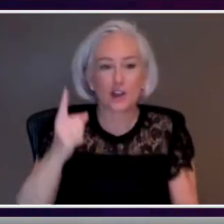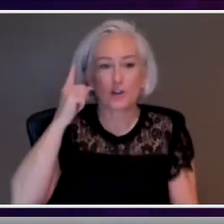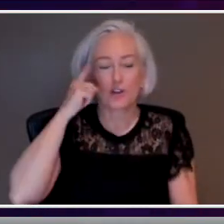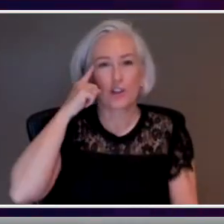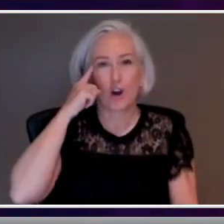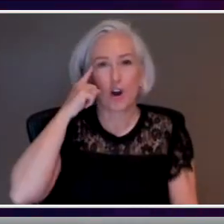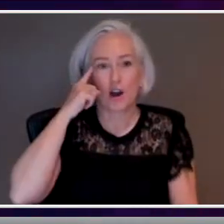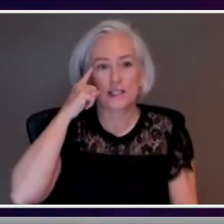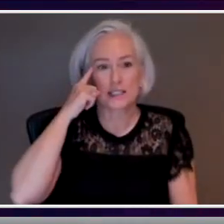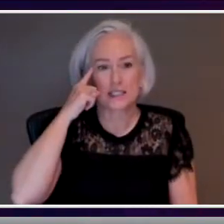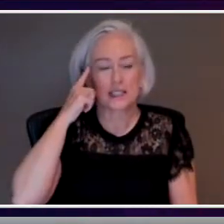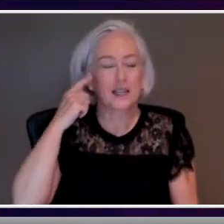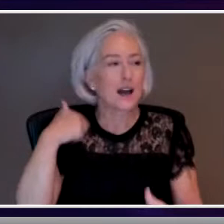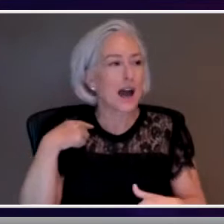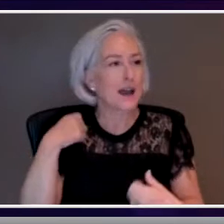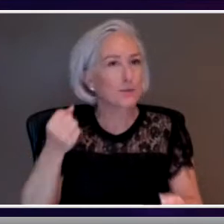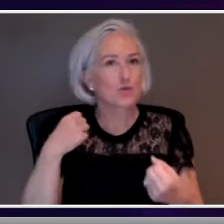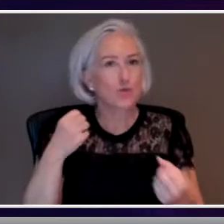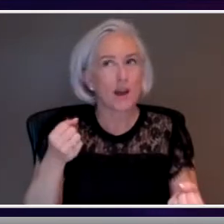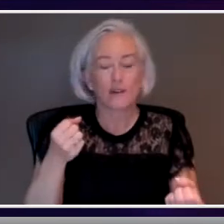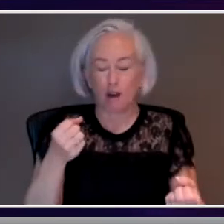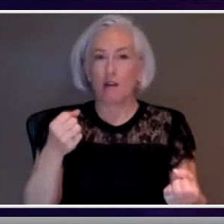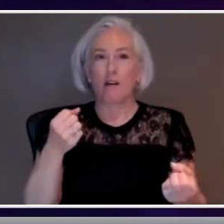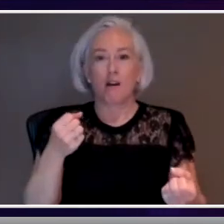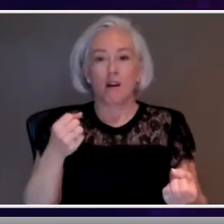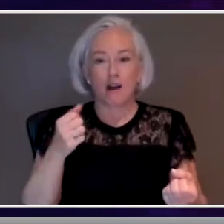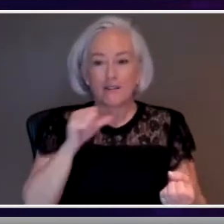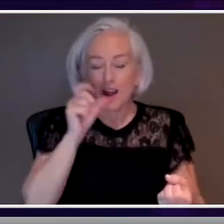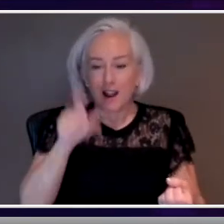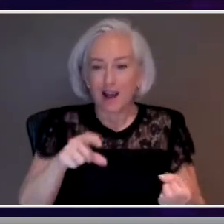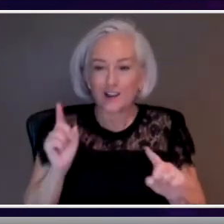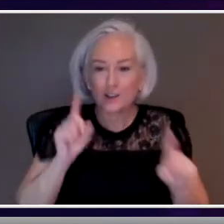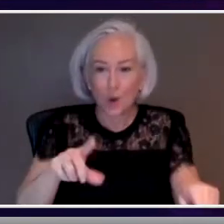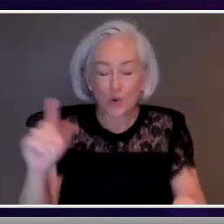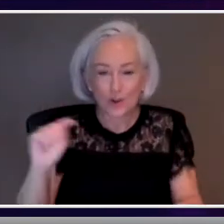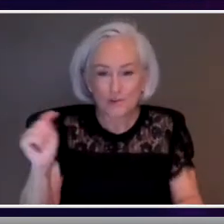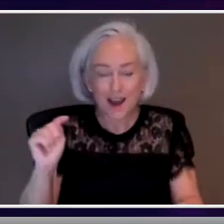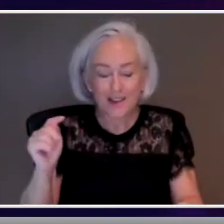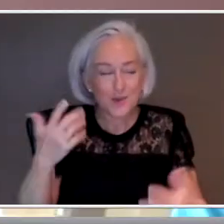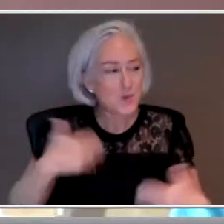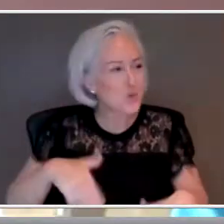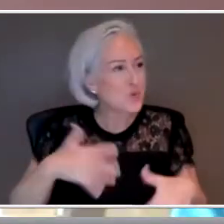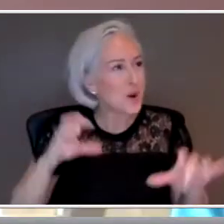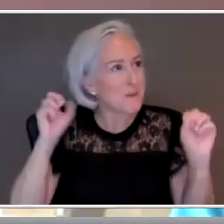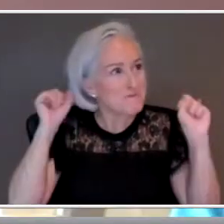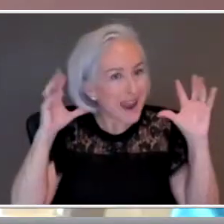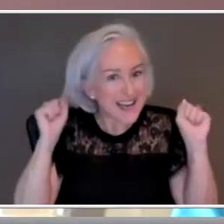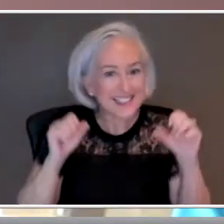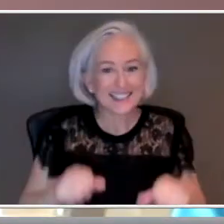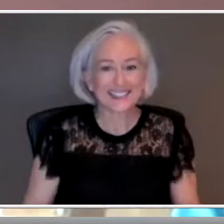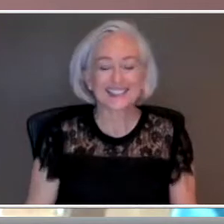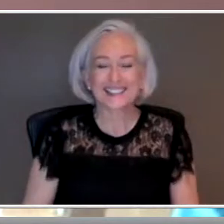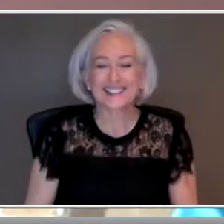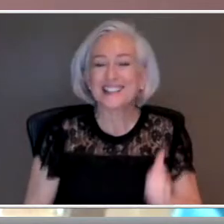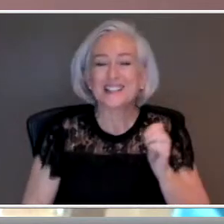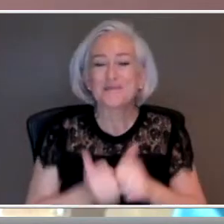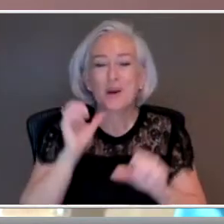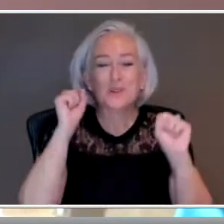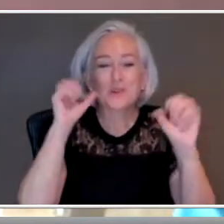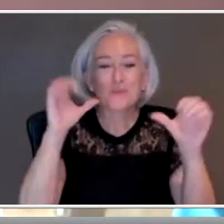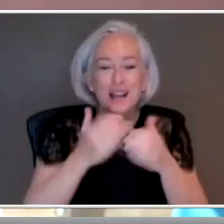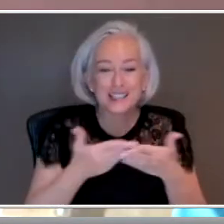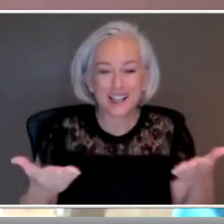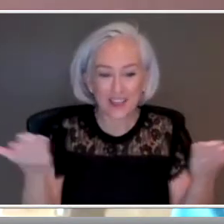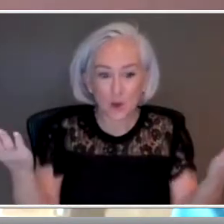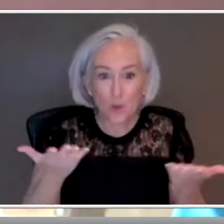car and you realized, oh my gosh, I haven't had to go to the bathroom? This is incredible. Actually, the most surprising thing was that